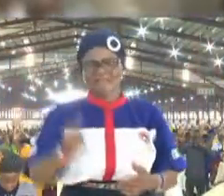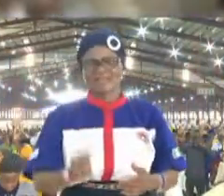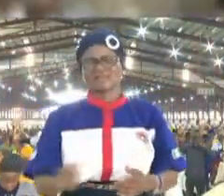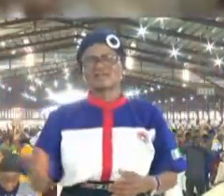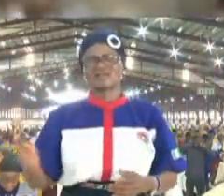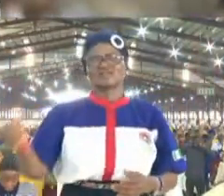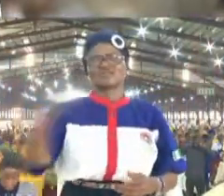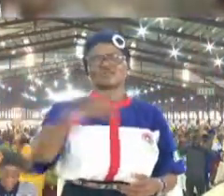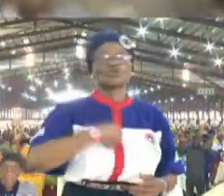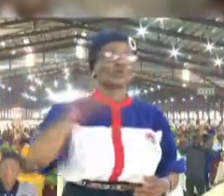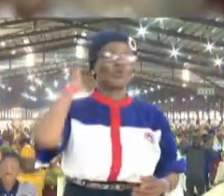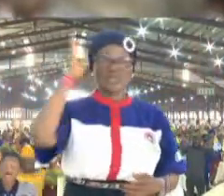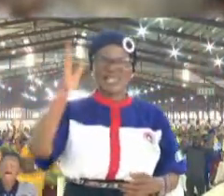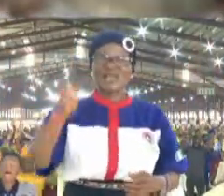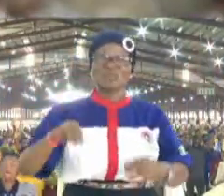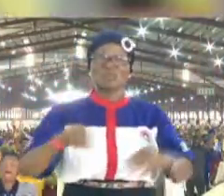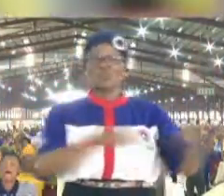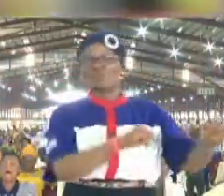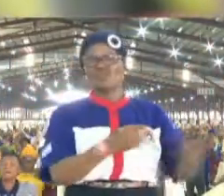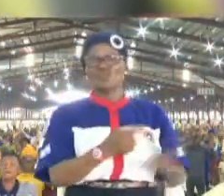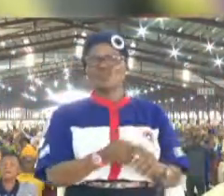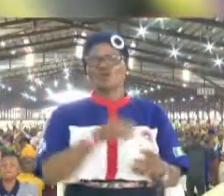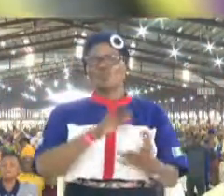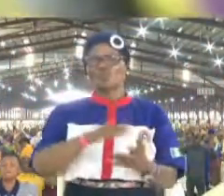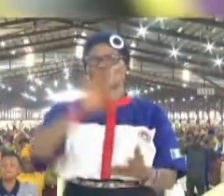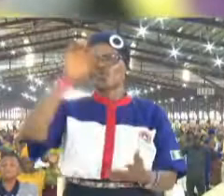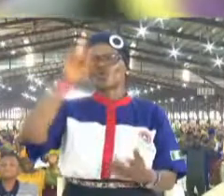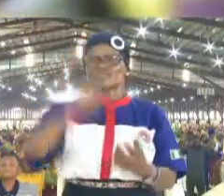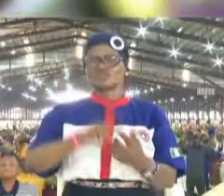You will move from glory to glory,